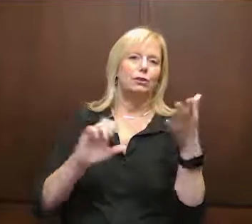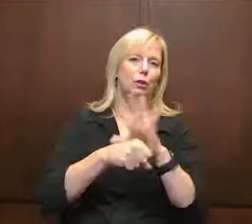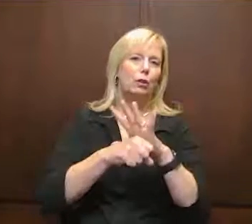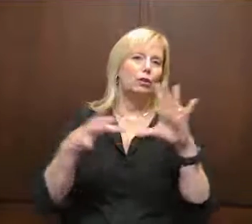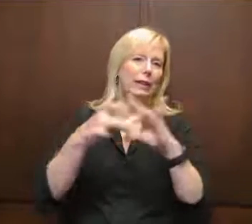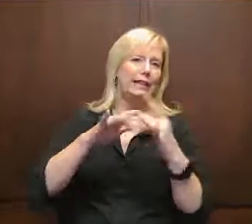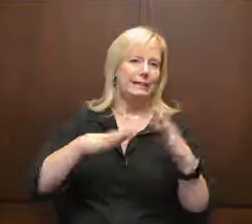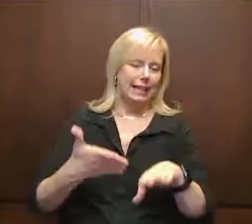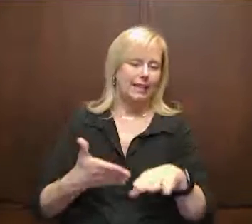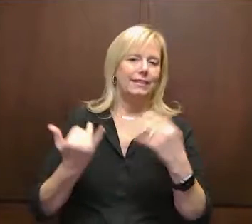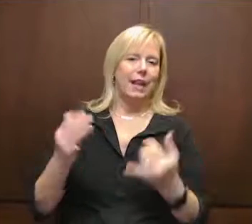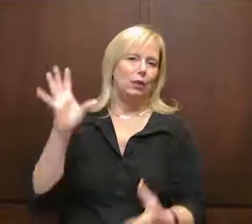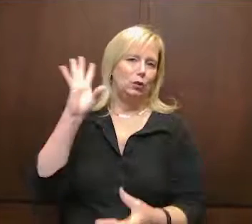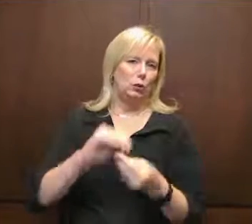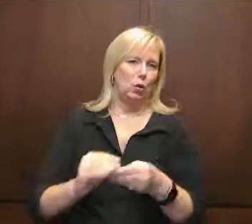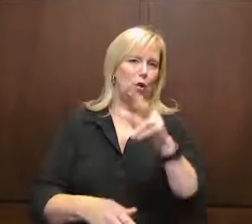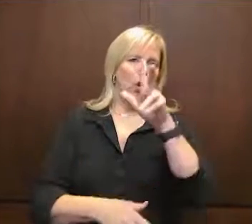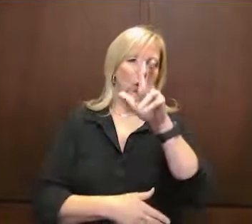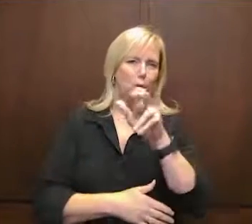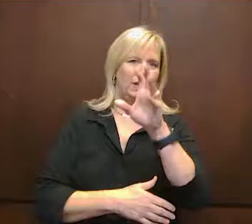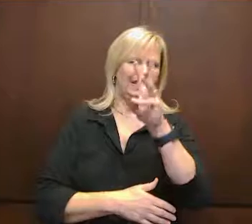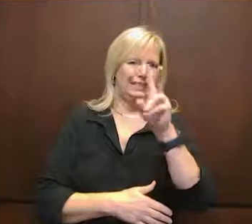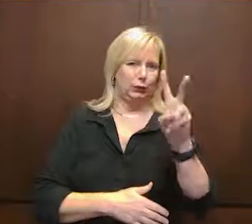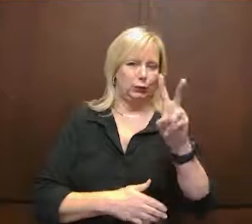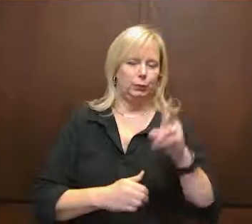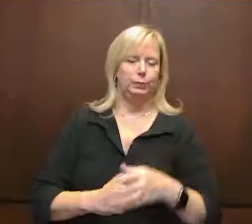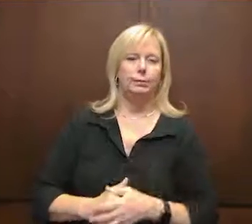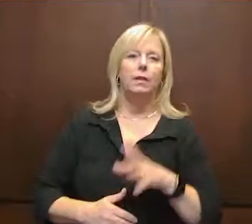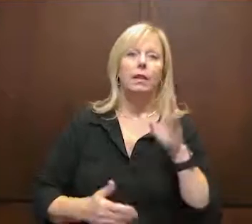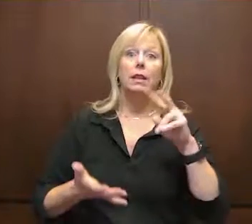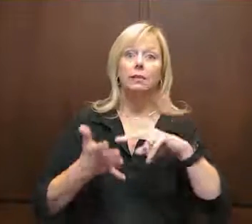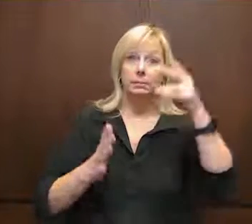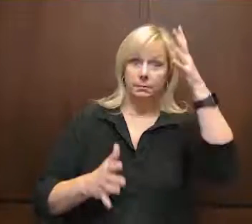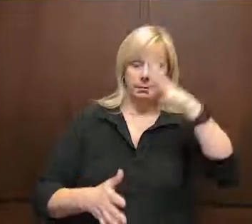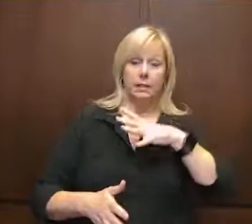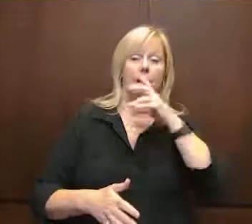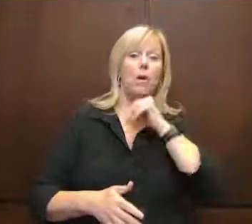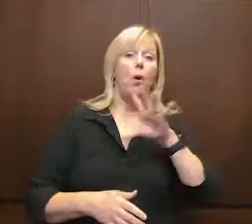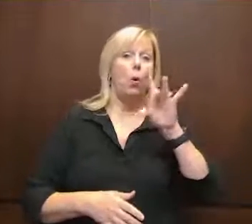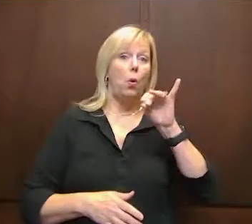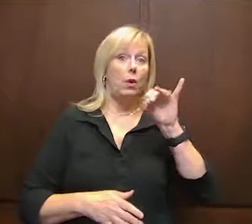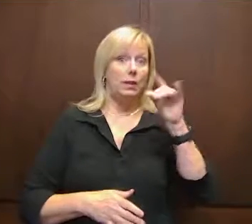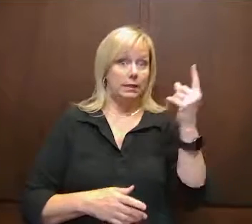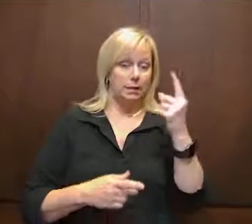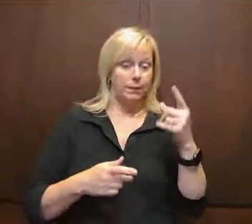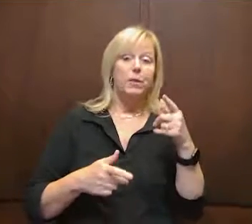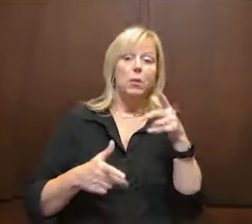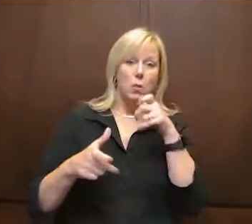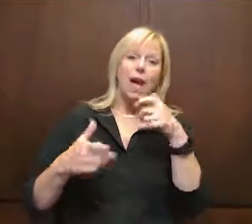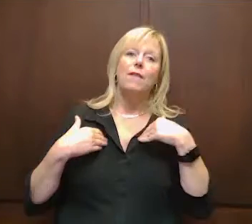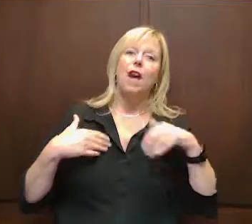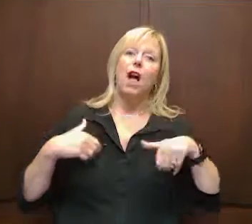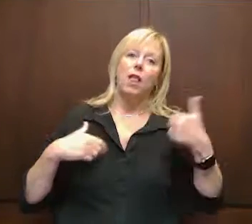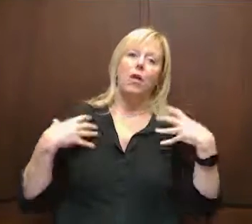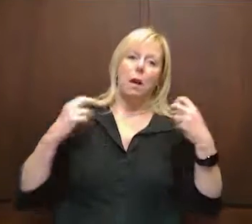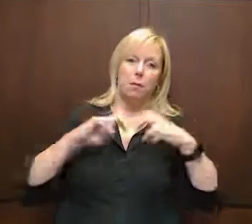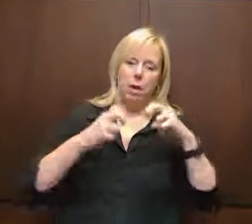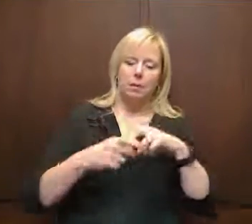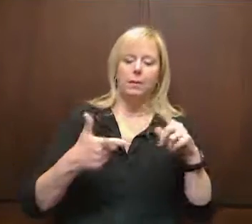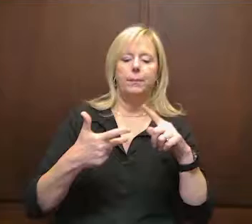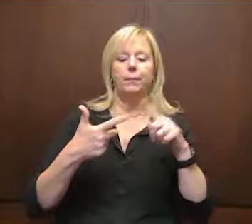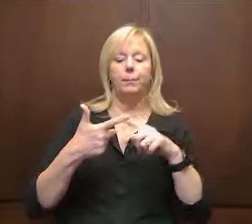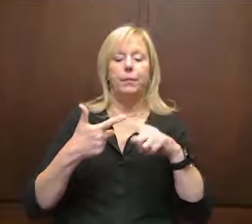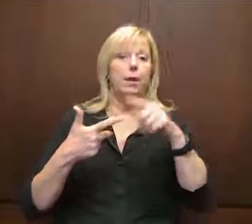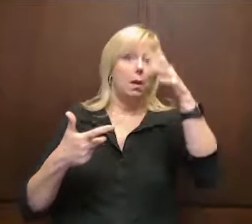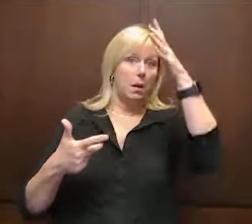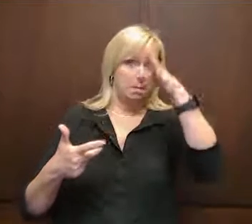bringing our total to 362. That is a male in his 80s who did have underlying health conditions, and